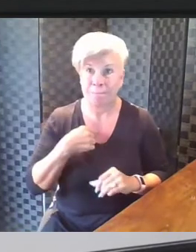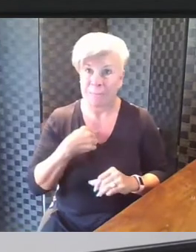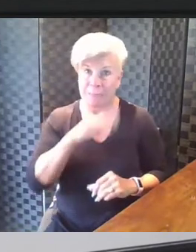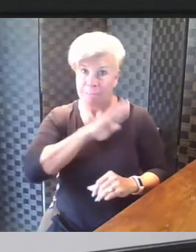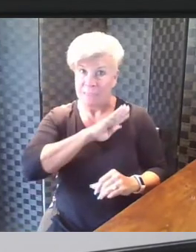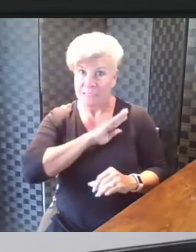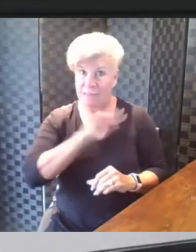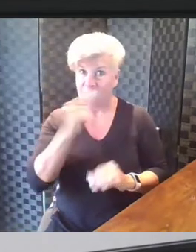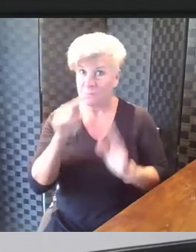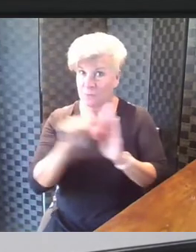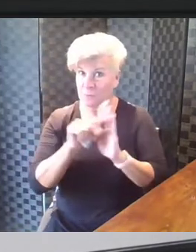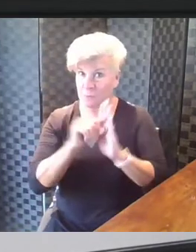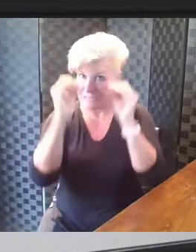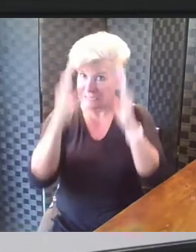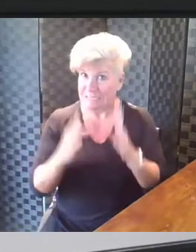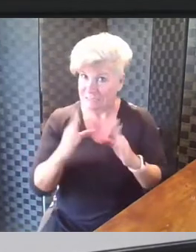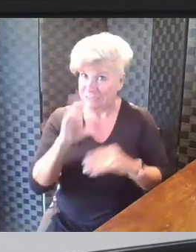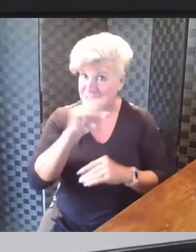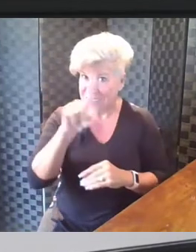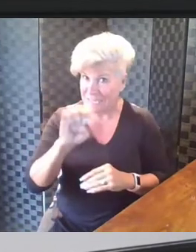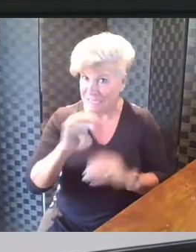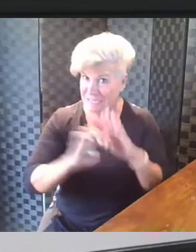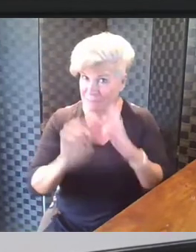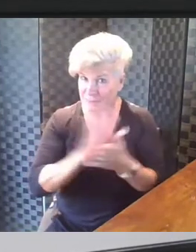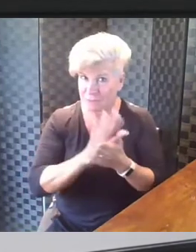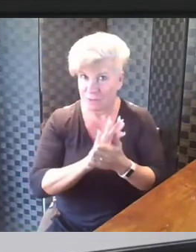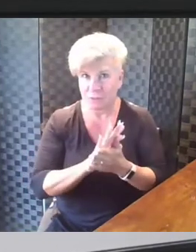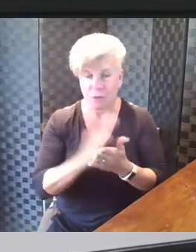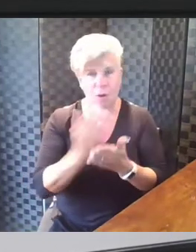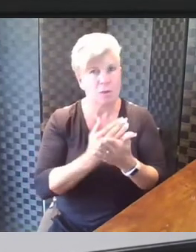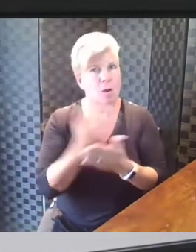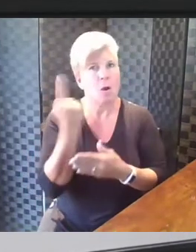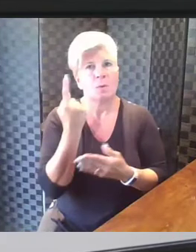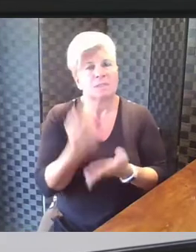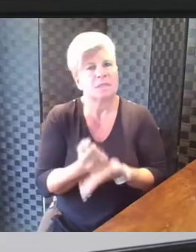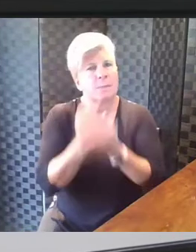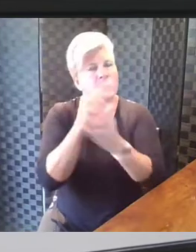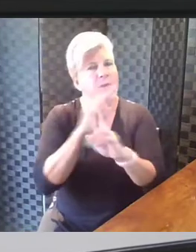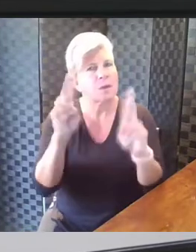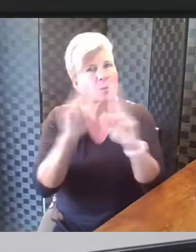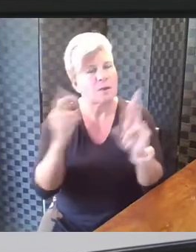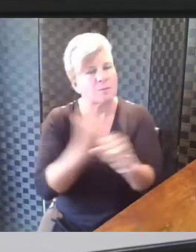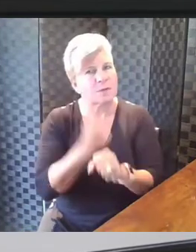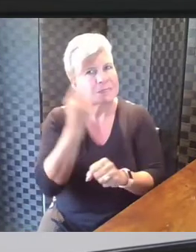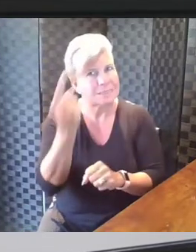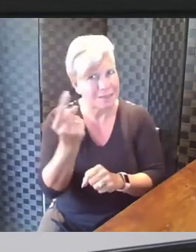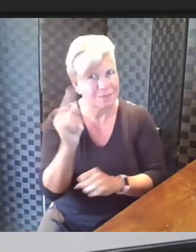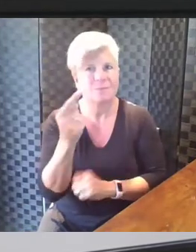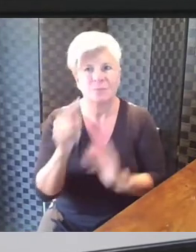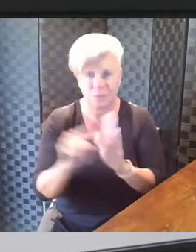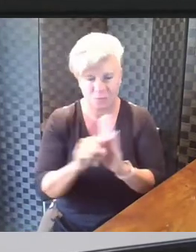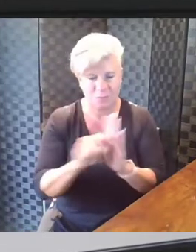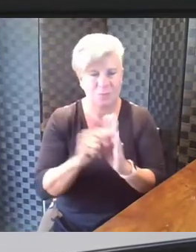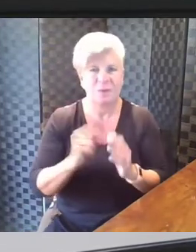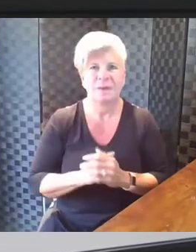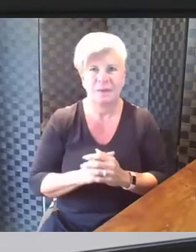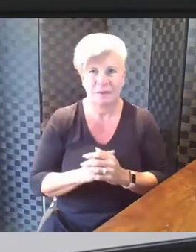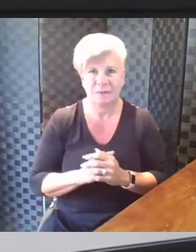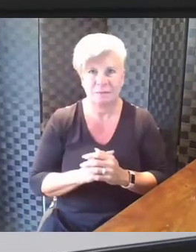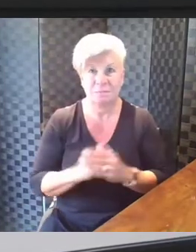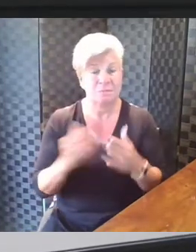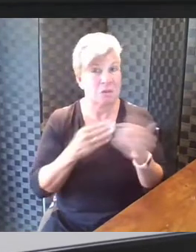a first grade teacher at Kays Elementary School. So my lessons are always perfect using kindergarten standards, but making sure you're going to be ready for first grade in the fall at whatever